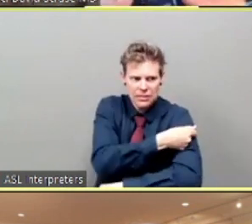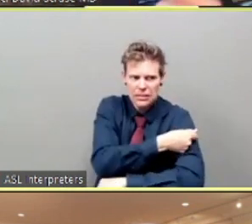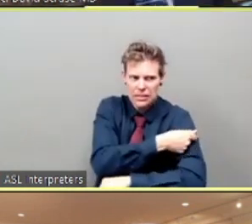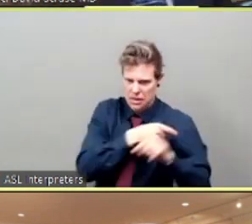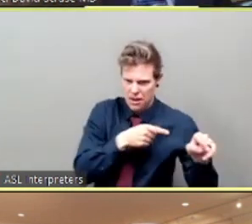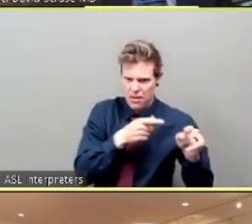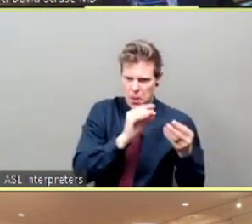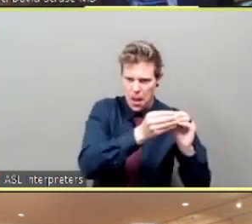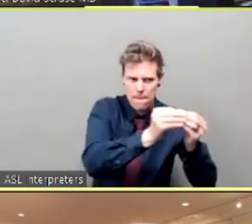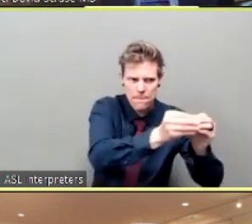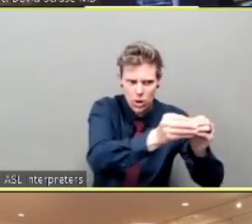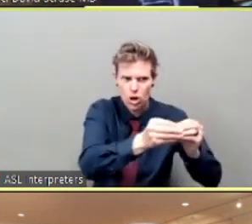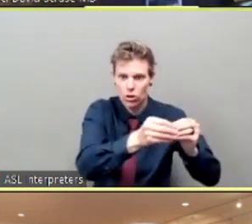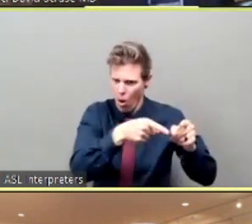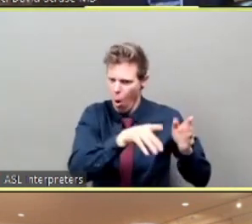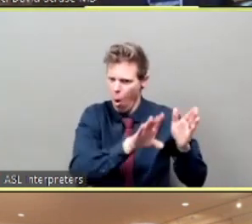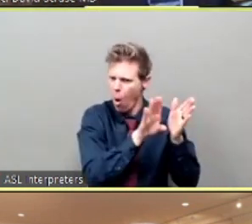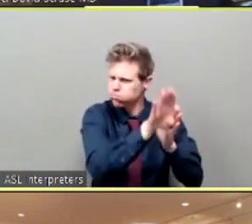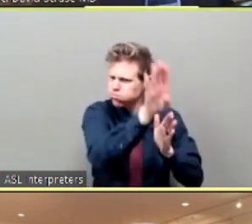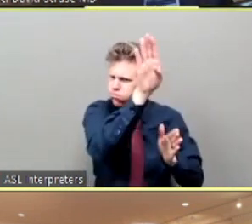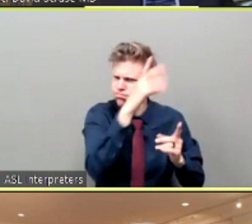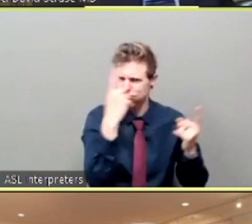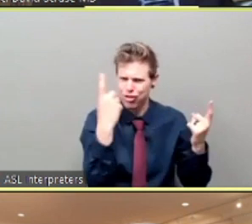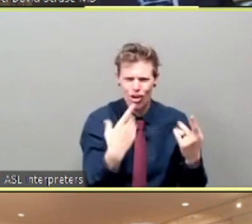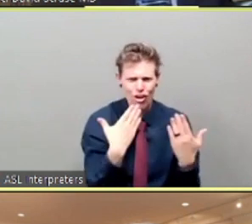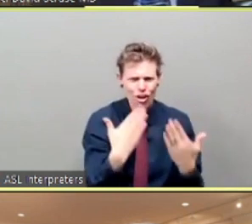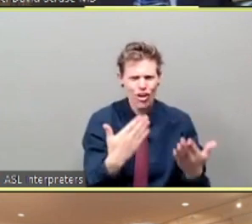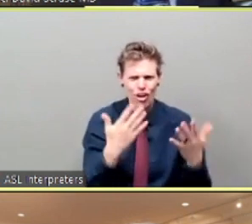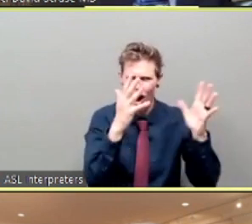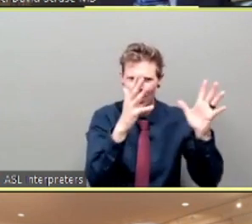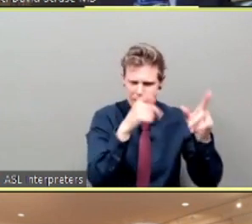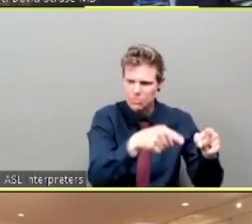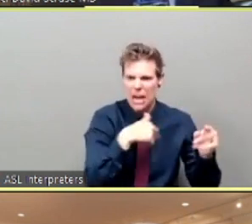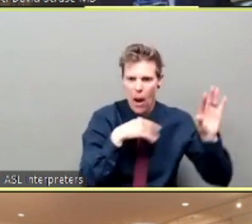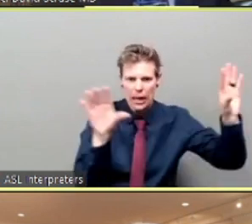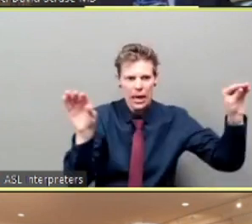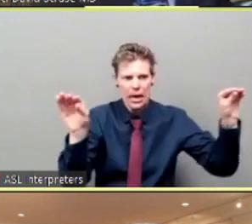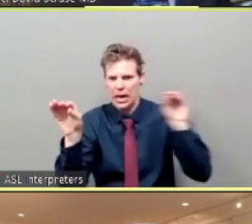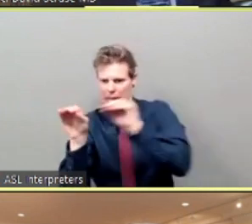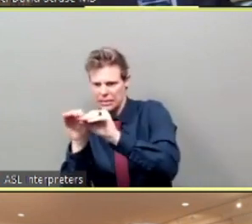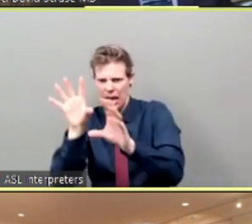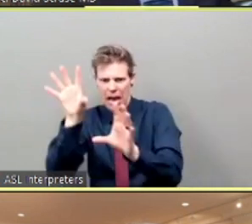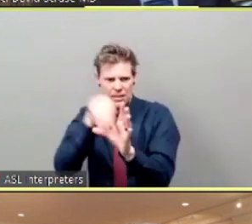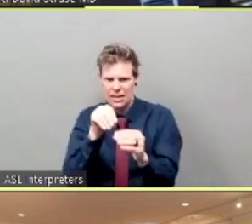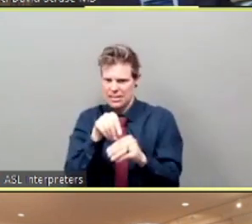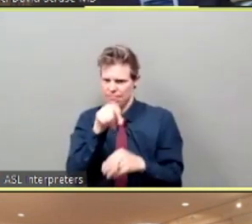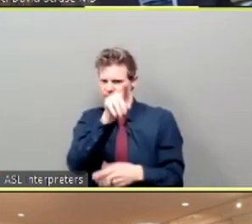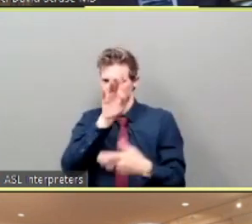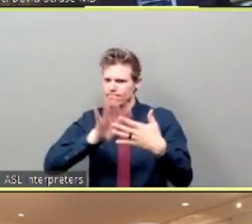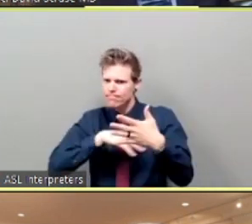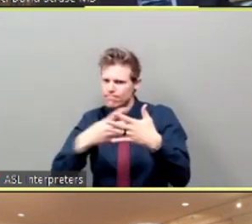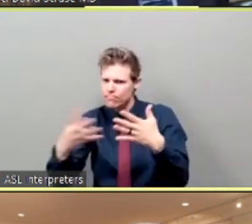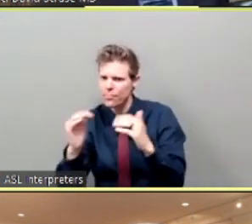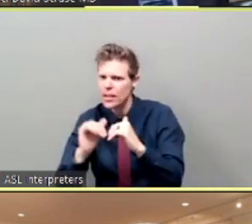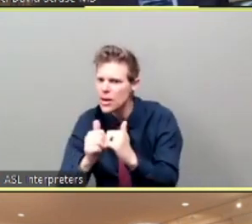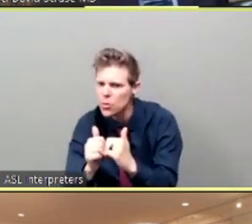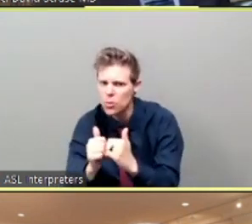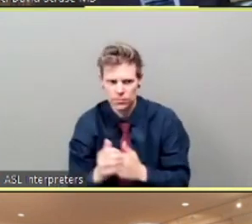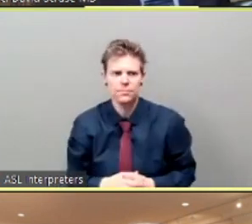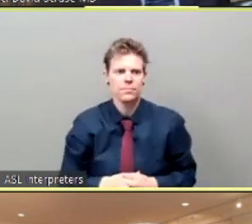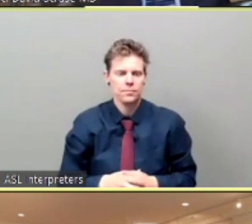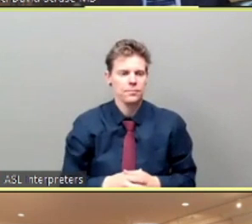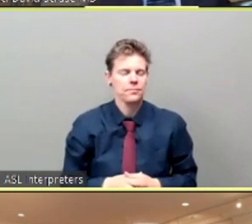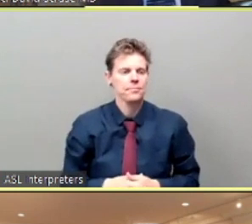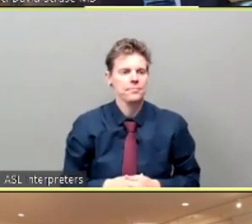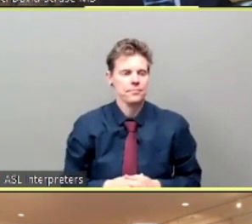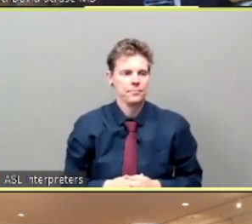and actually having this this press conference today with these announcements. So it's also important to remember that